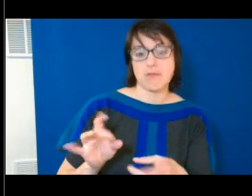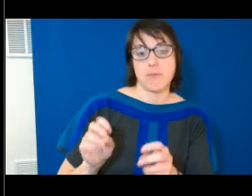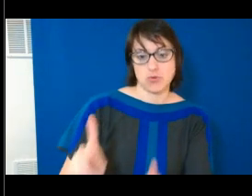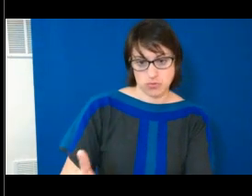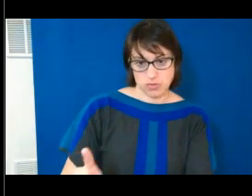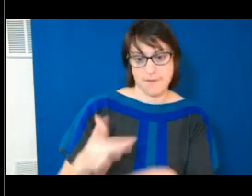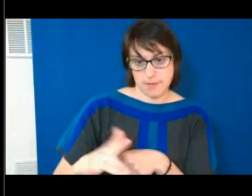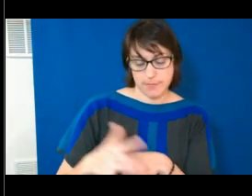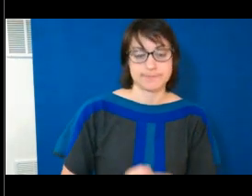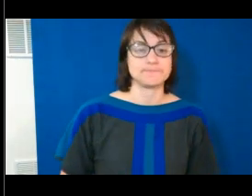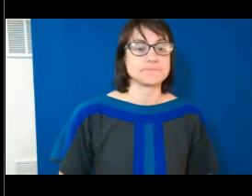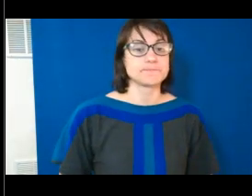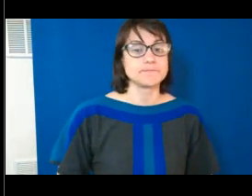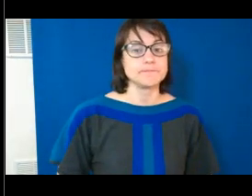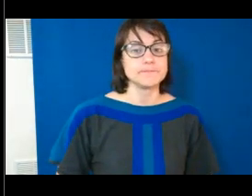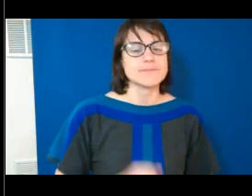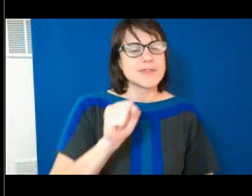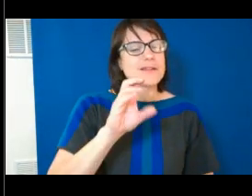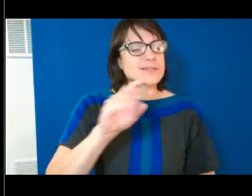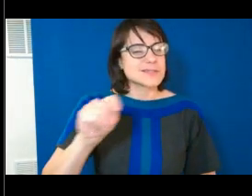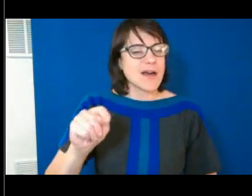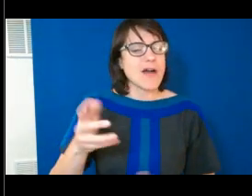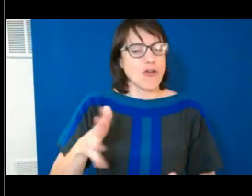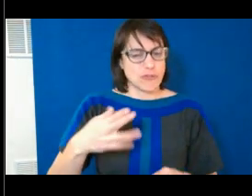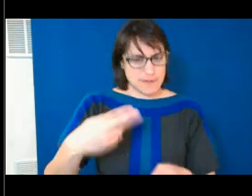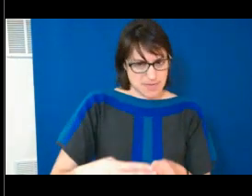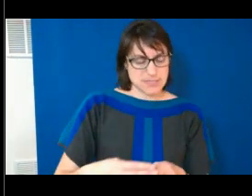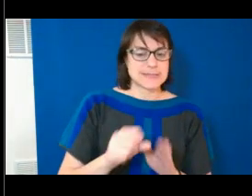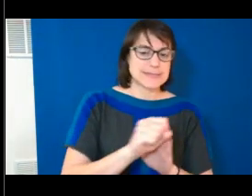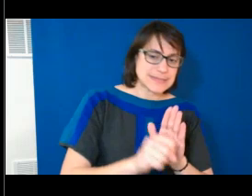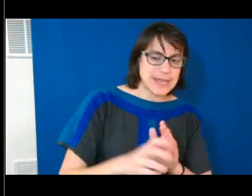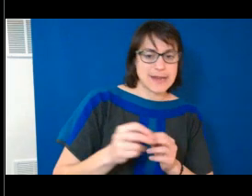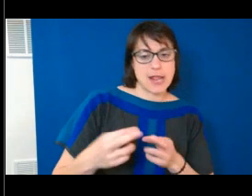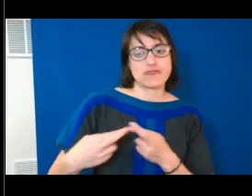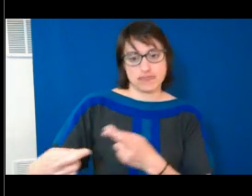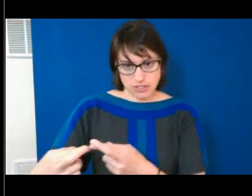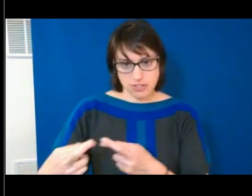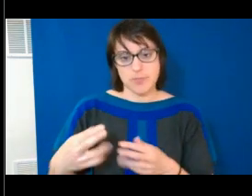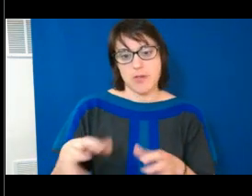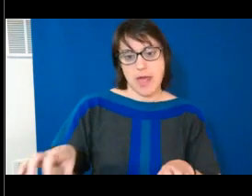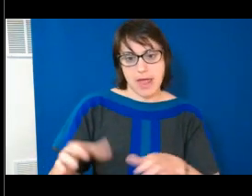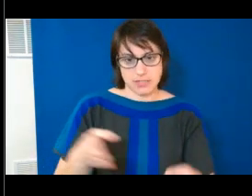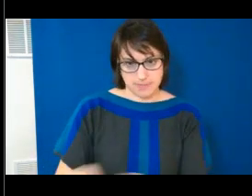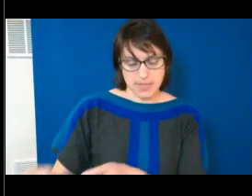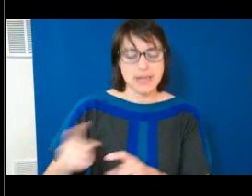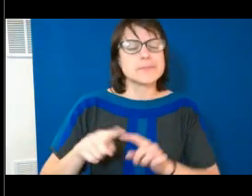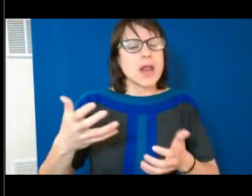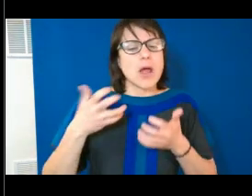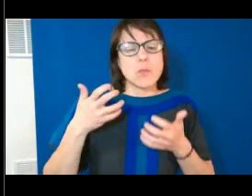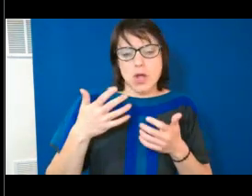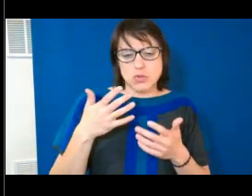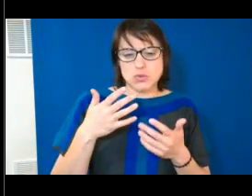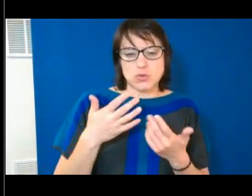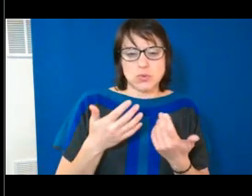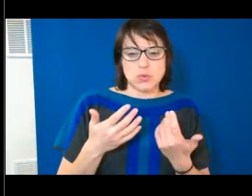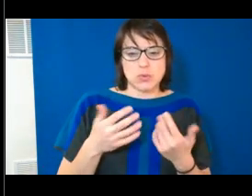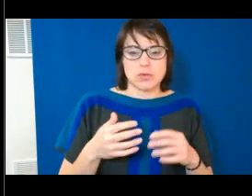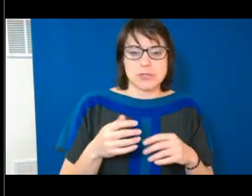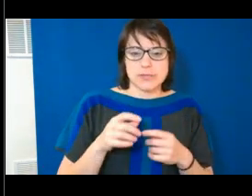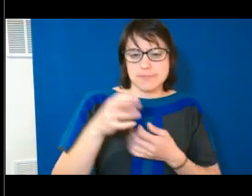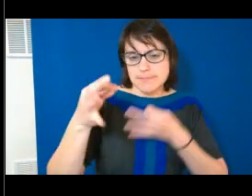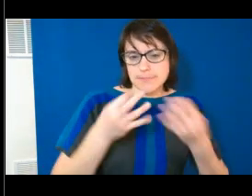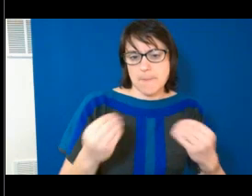Now, Scott already touched upon our state and regional marine debris action plans, but I wanted to just touch upon this in a little bit more detail. These